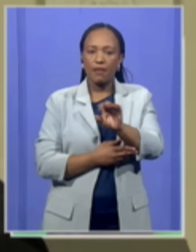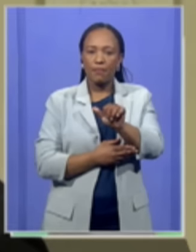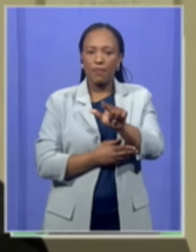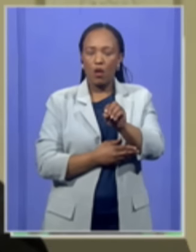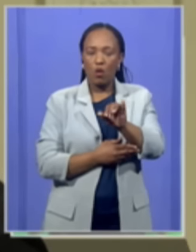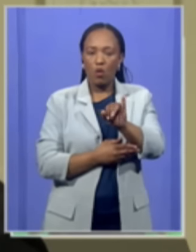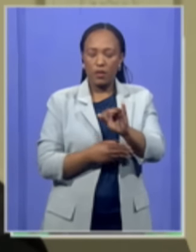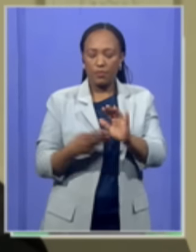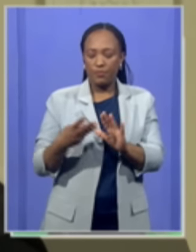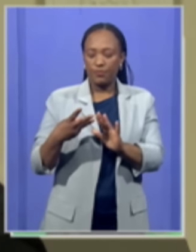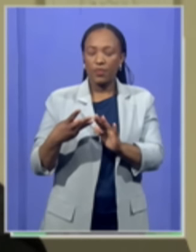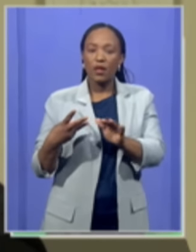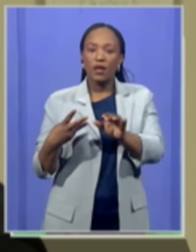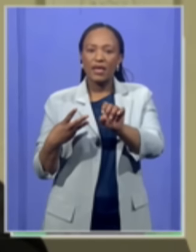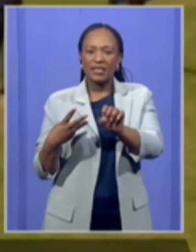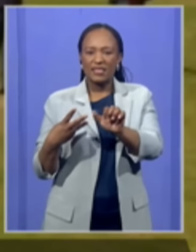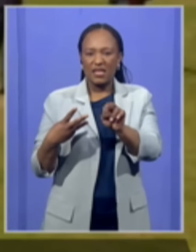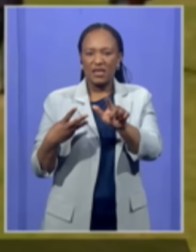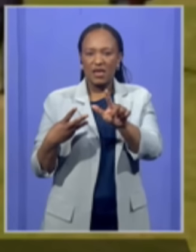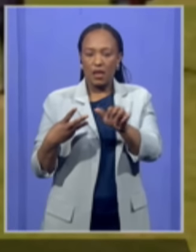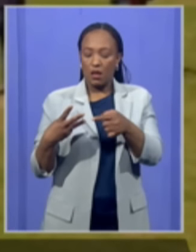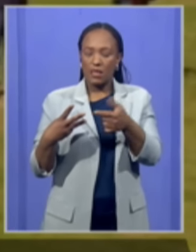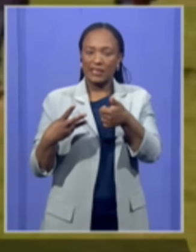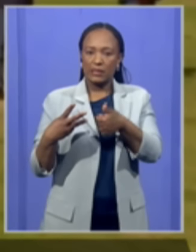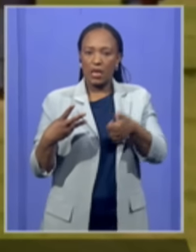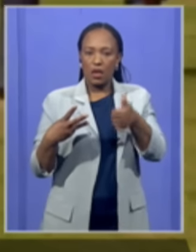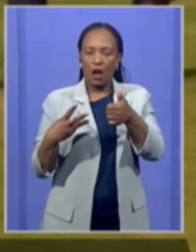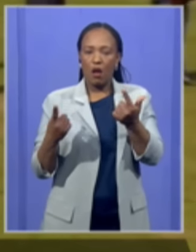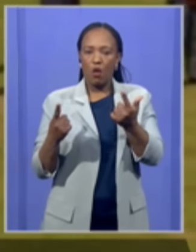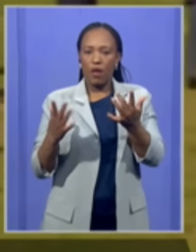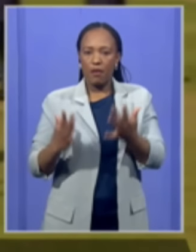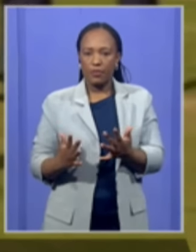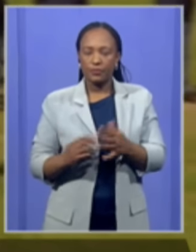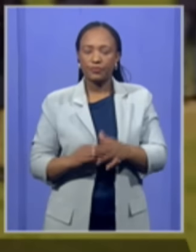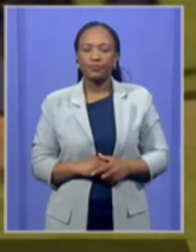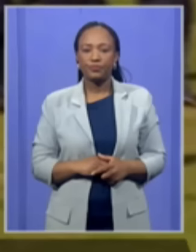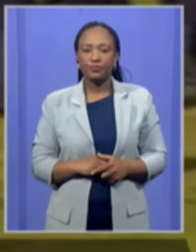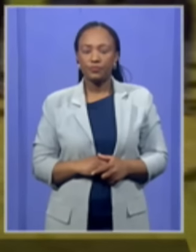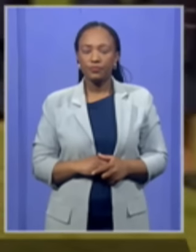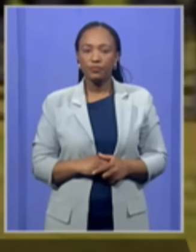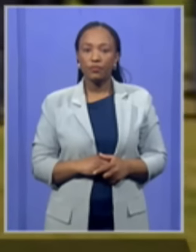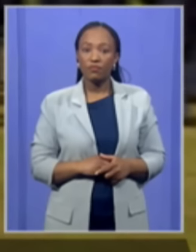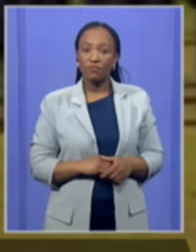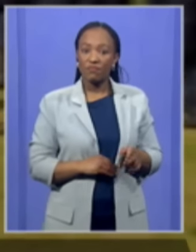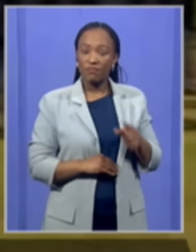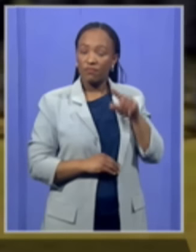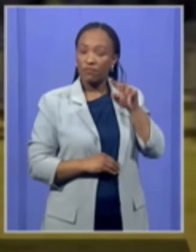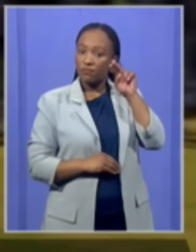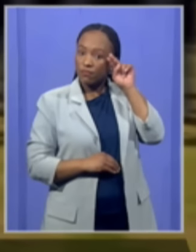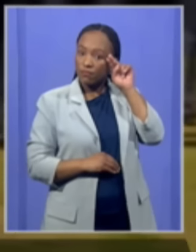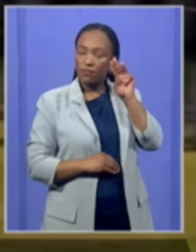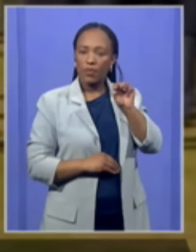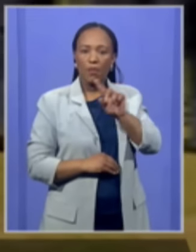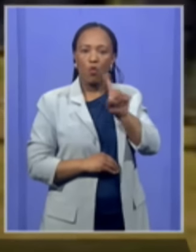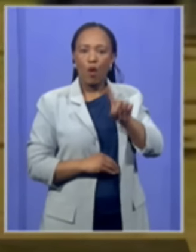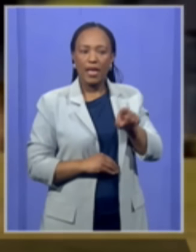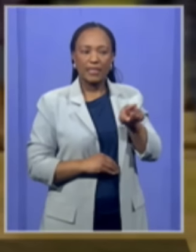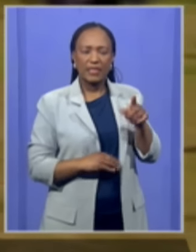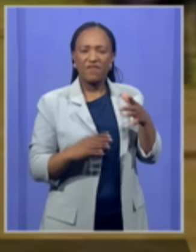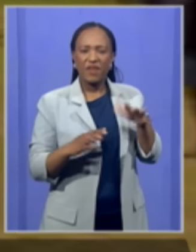Sandy Lekumalo, Senior Counsel. Kamorabeki Mkhwanazi a ntse phatlalatso e phahamisitse maikutlo ma Afrika Borwa. Mopresidente